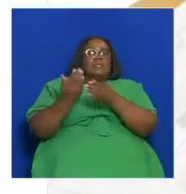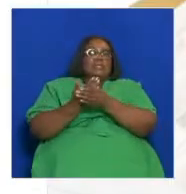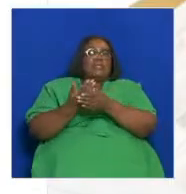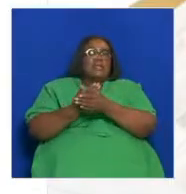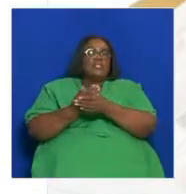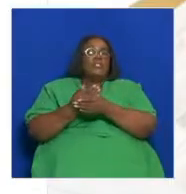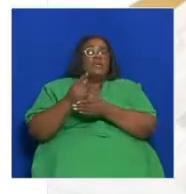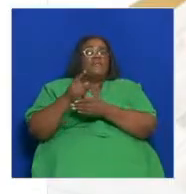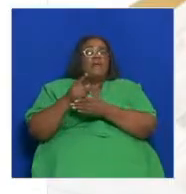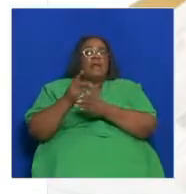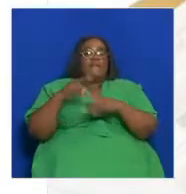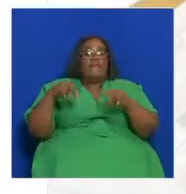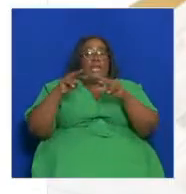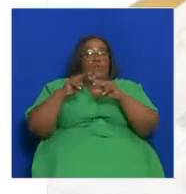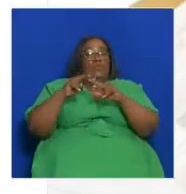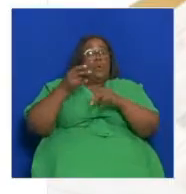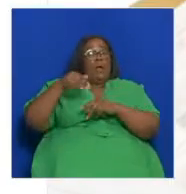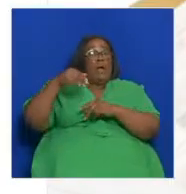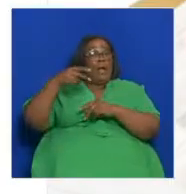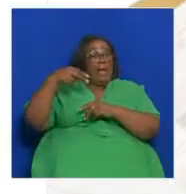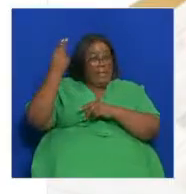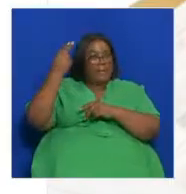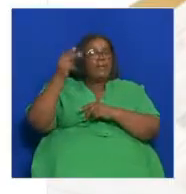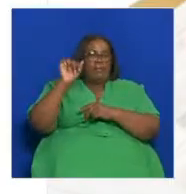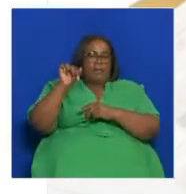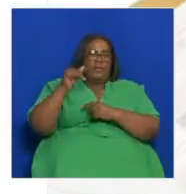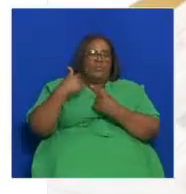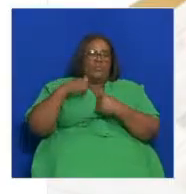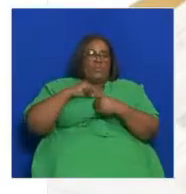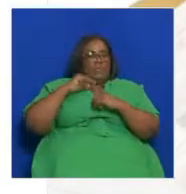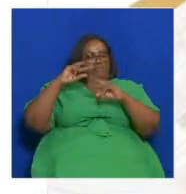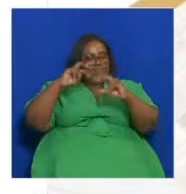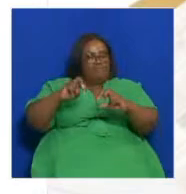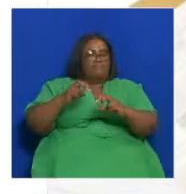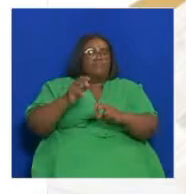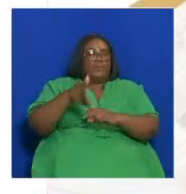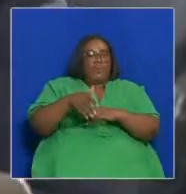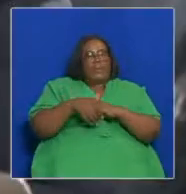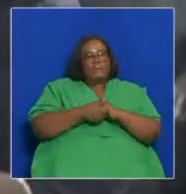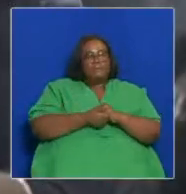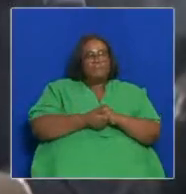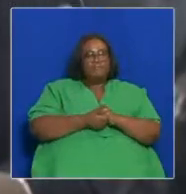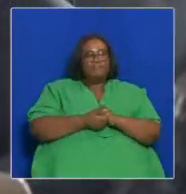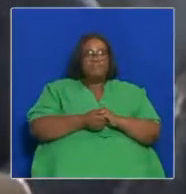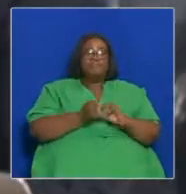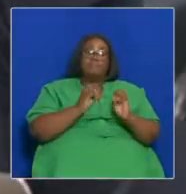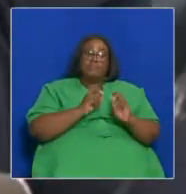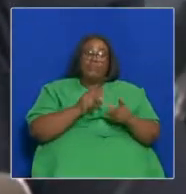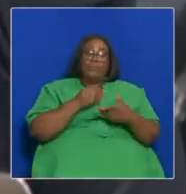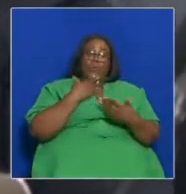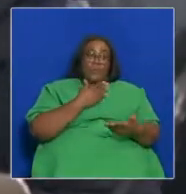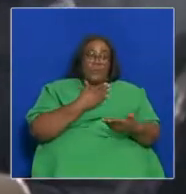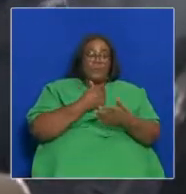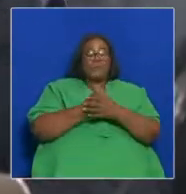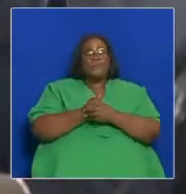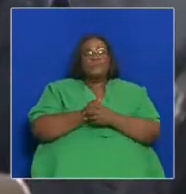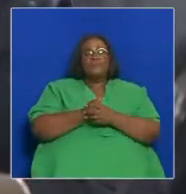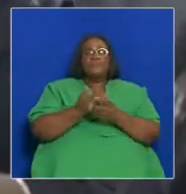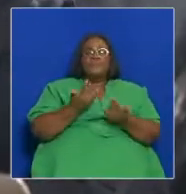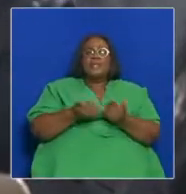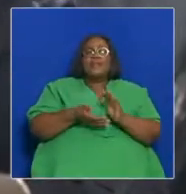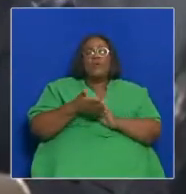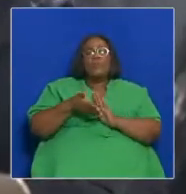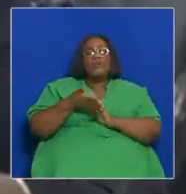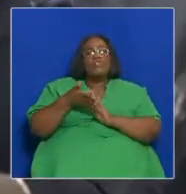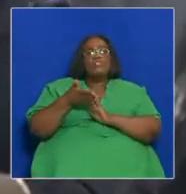matters. Okay, thank you. And then we can then move to the operations, or the